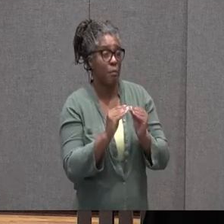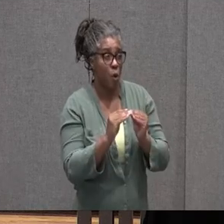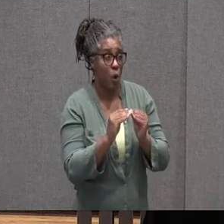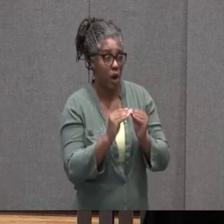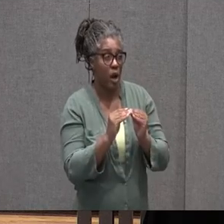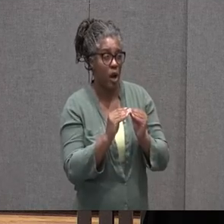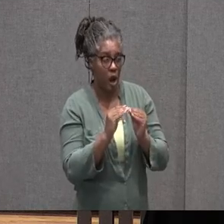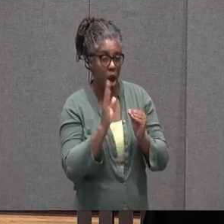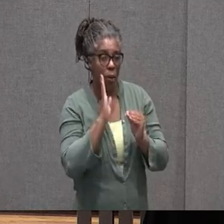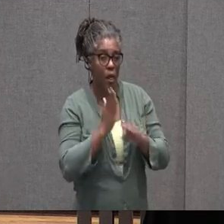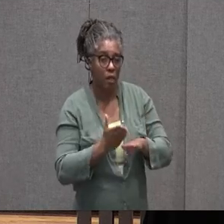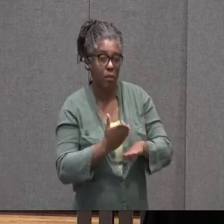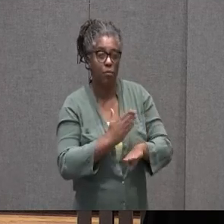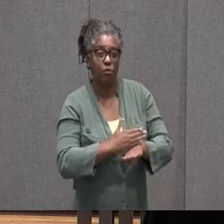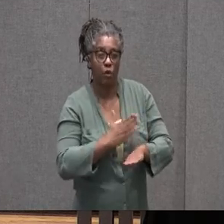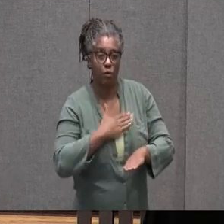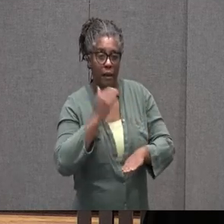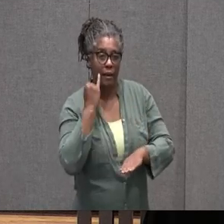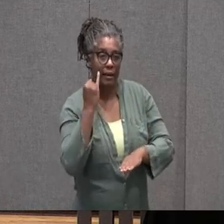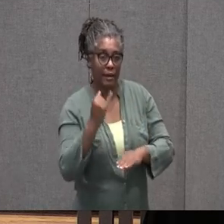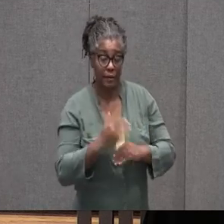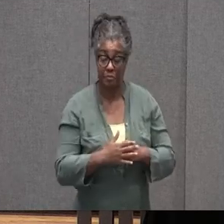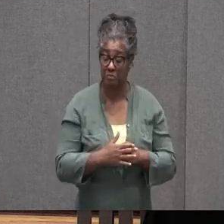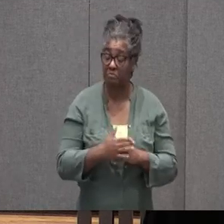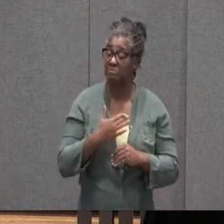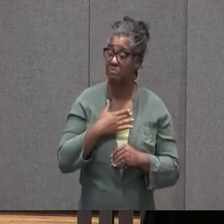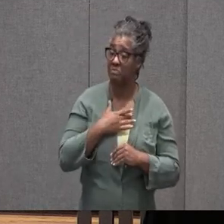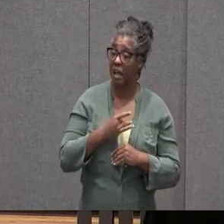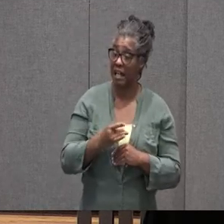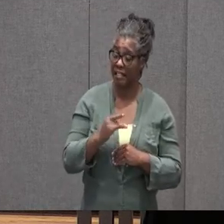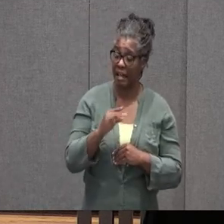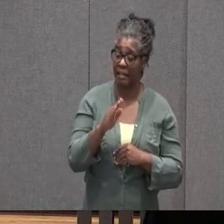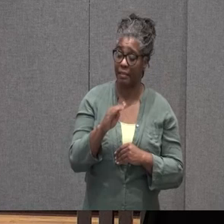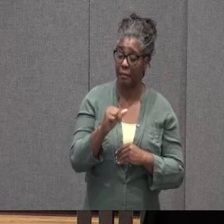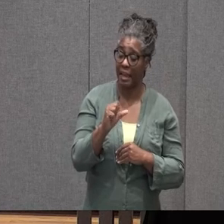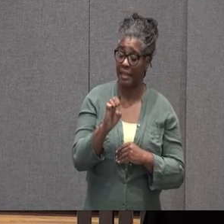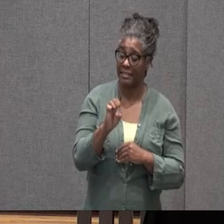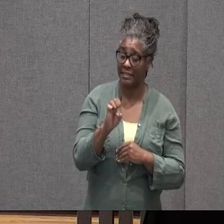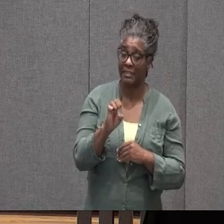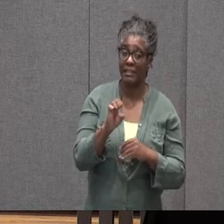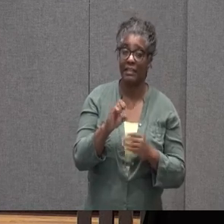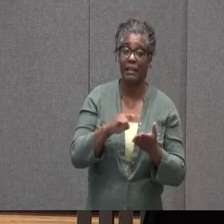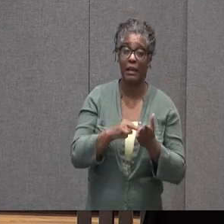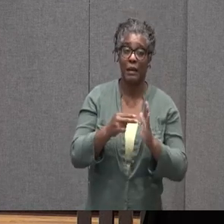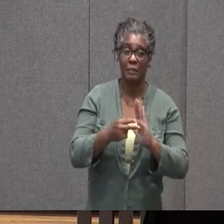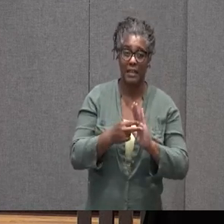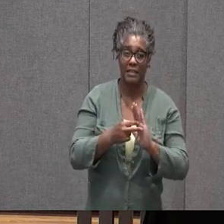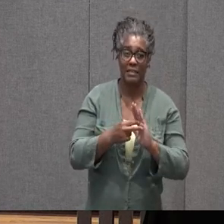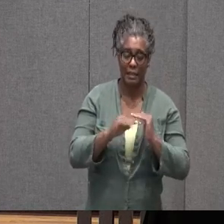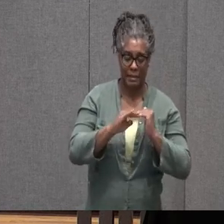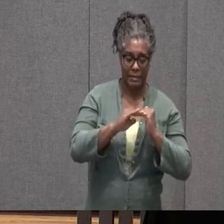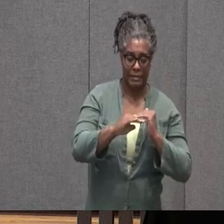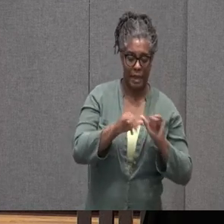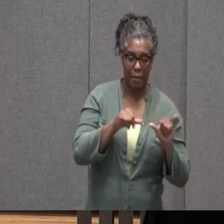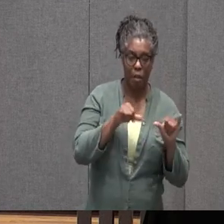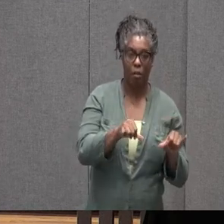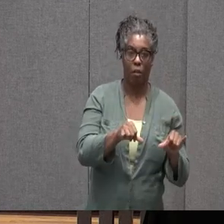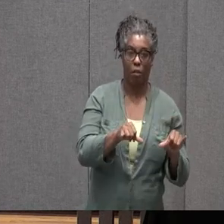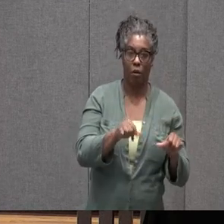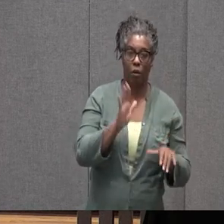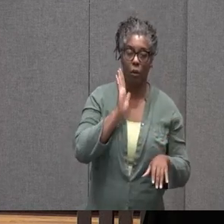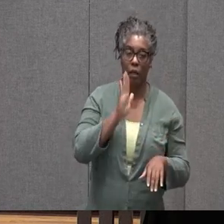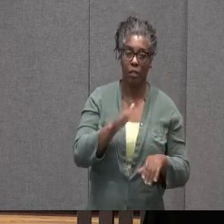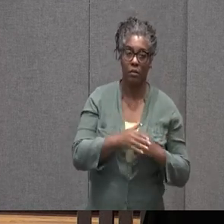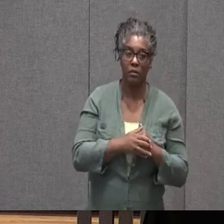upon this. Well, and I like the base that you have on it that keeps it stable. Mm-hmm. That's something I didn't think about in a couple